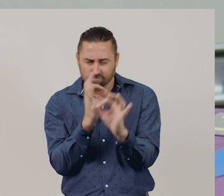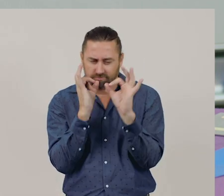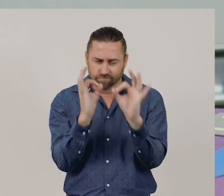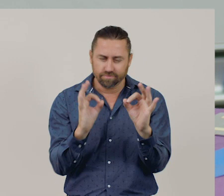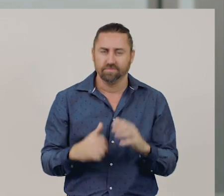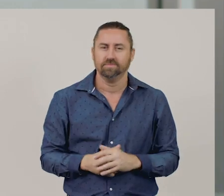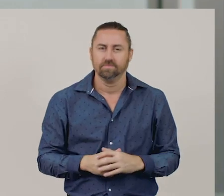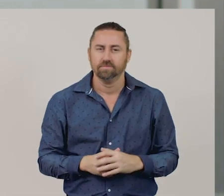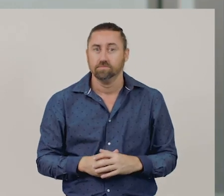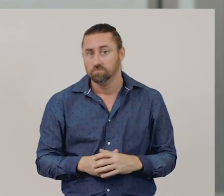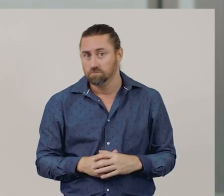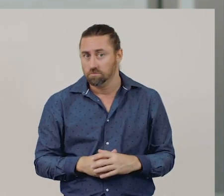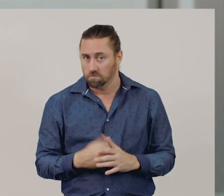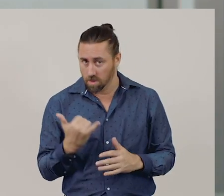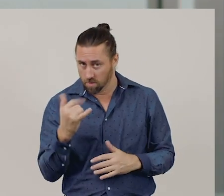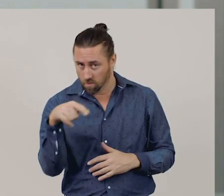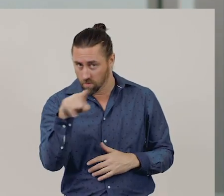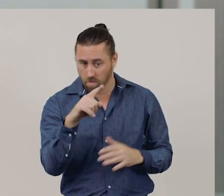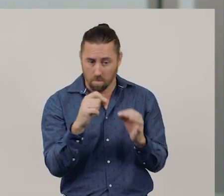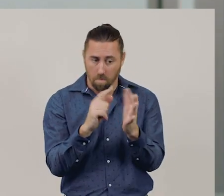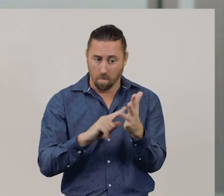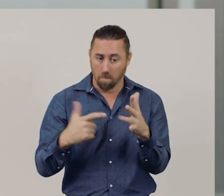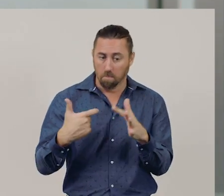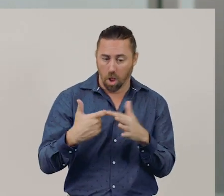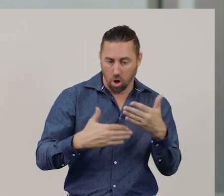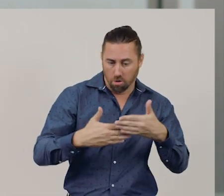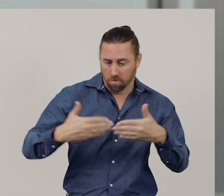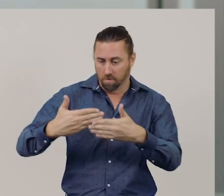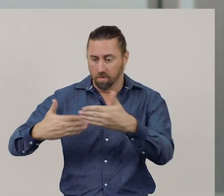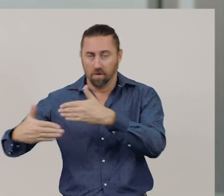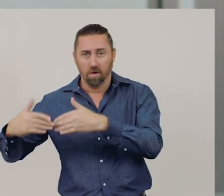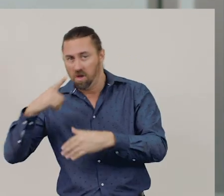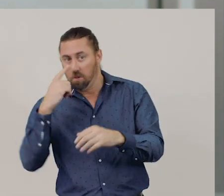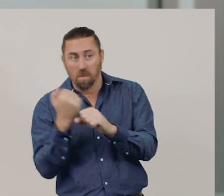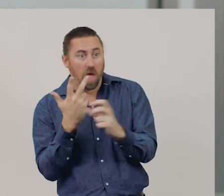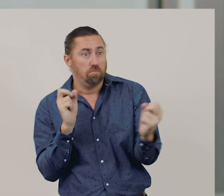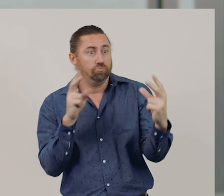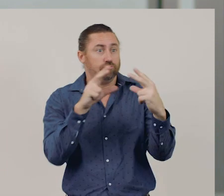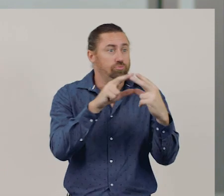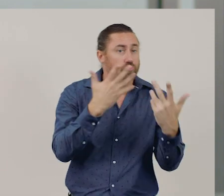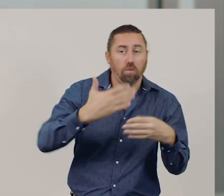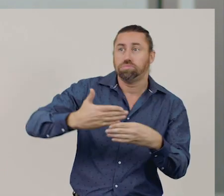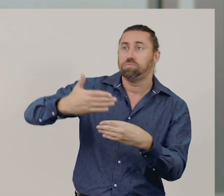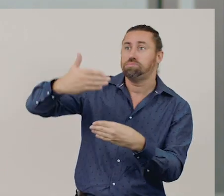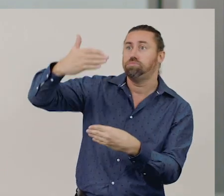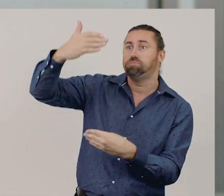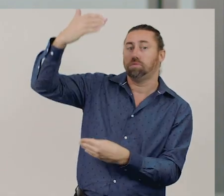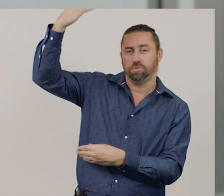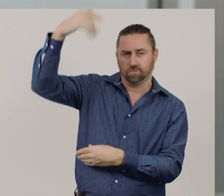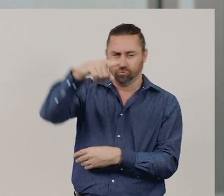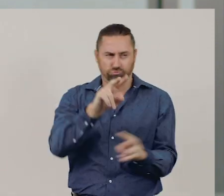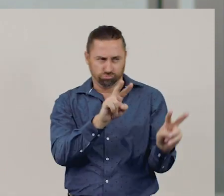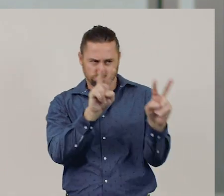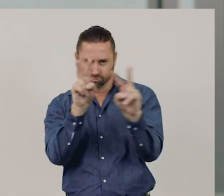make? Or perhaps you can use blocks to design and build a bridge or building to investigate